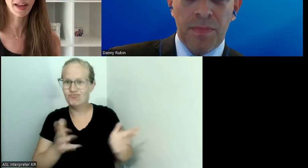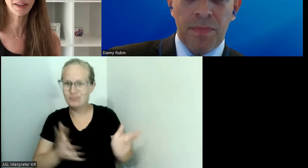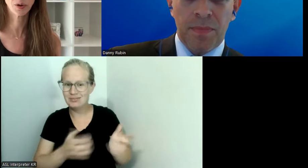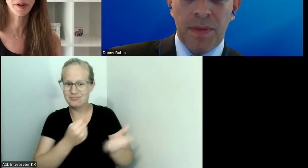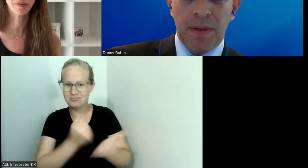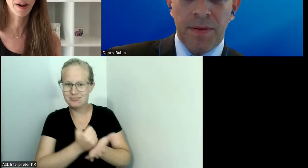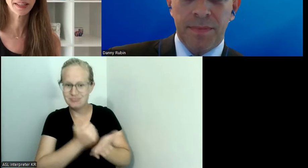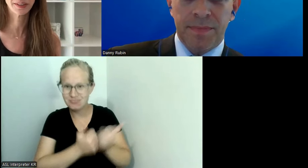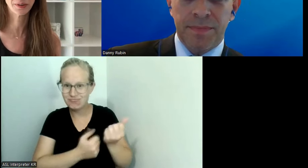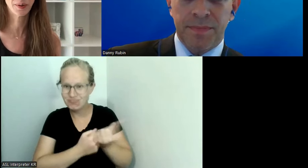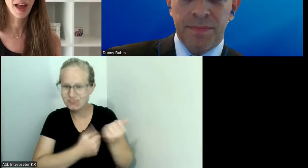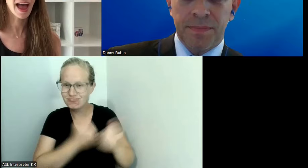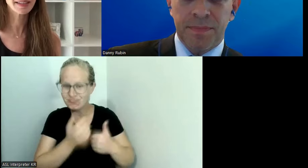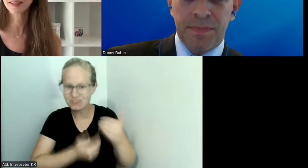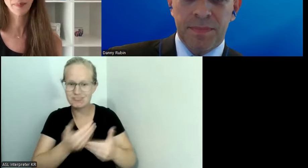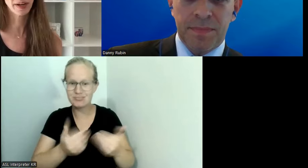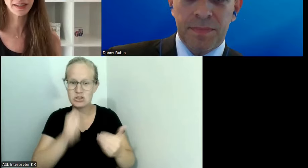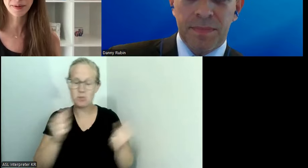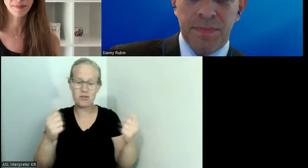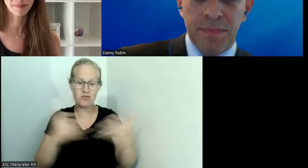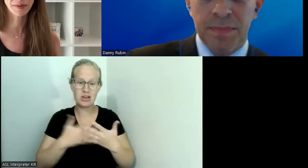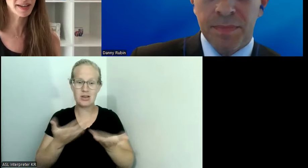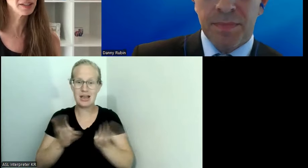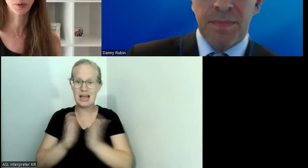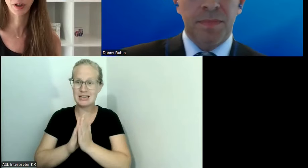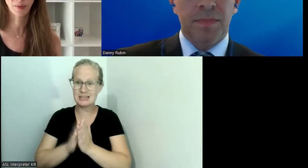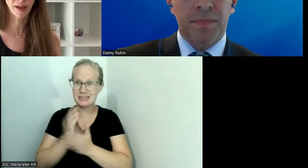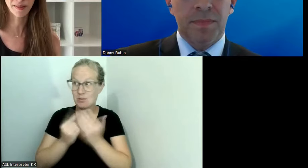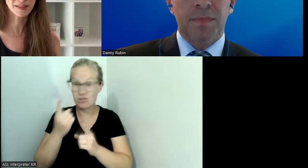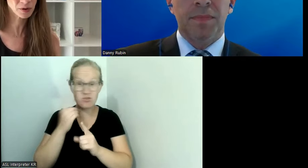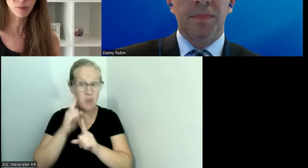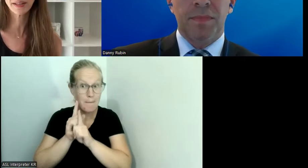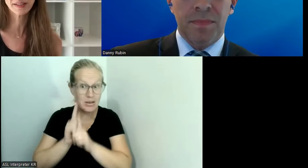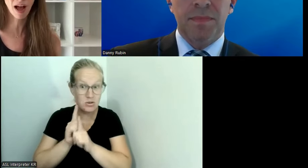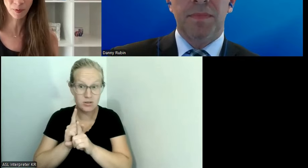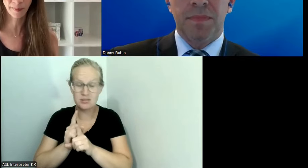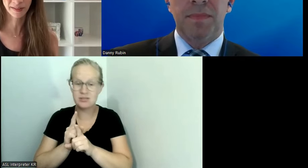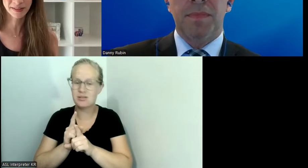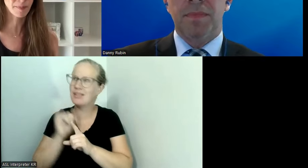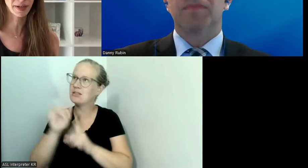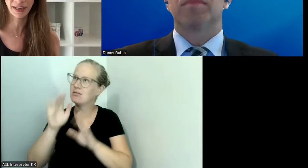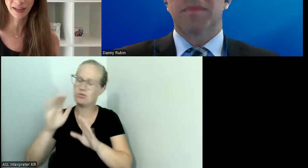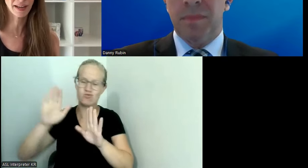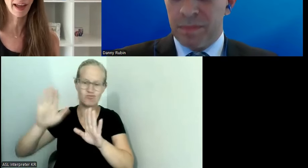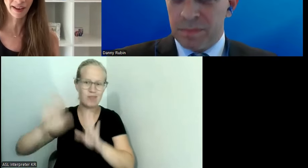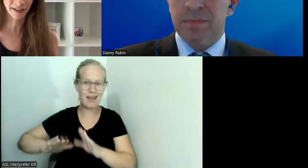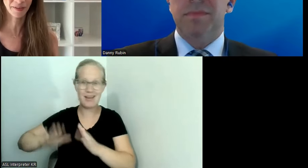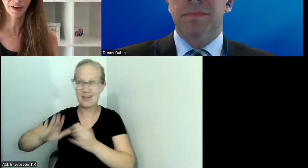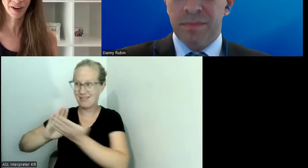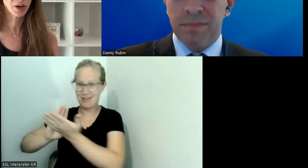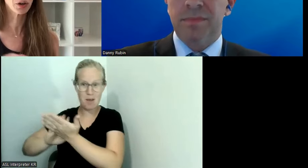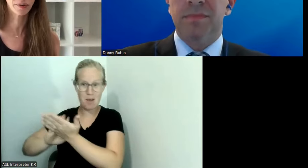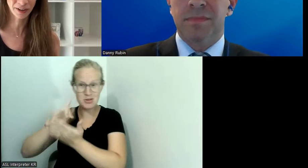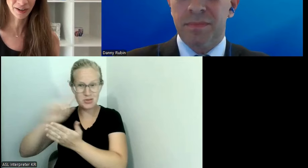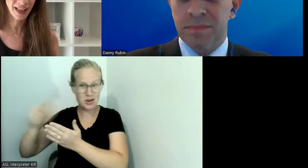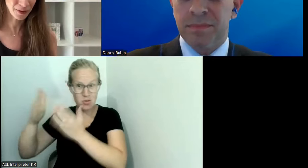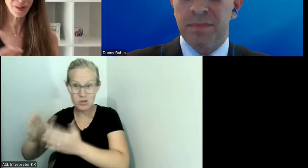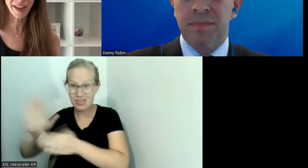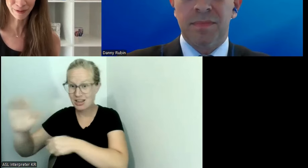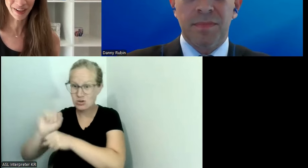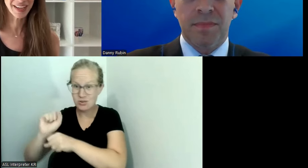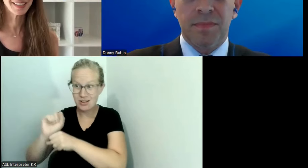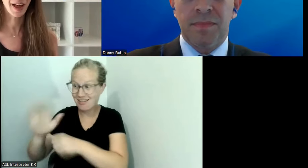along the way. And don't be afraid to ask somebody to, to mentor you. I think that's the greatest compliment somebody can get in their career,